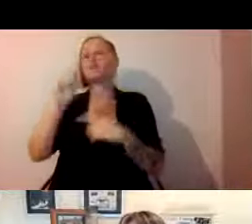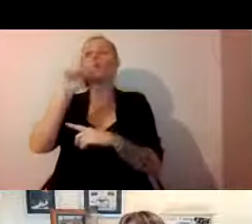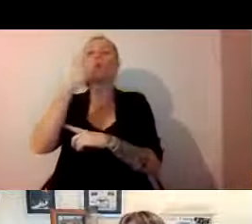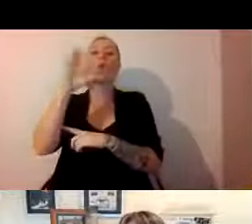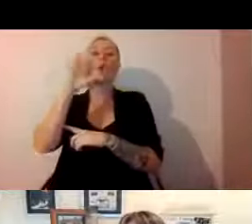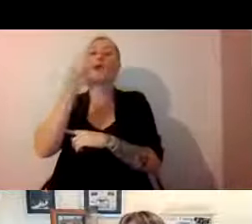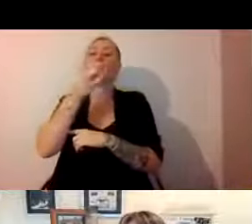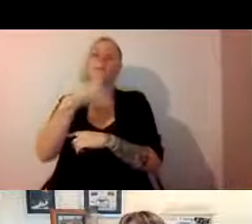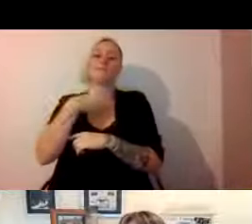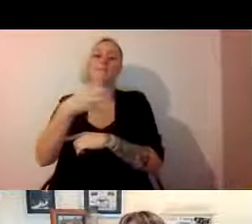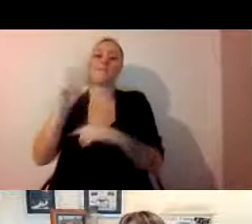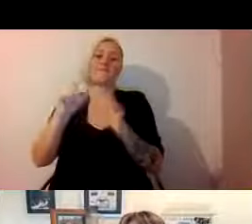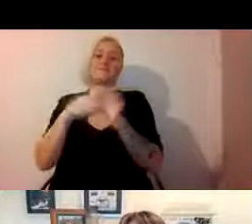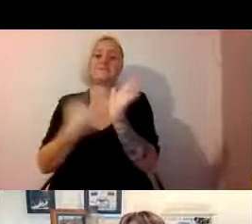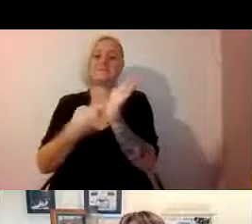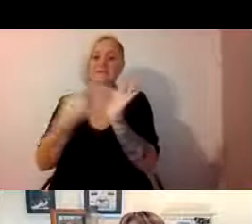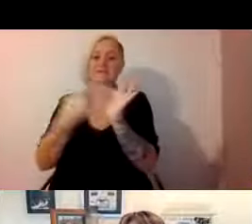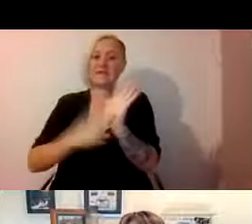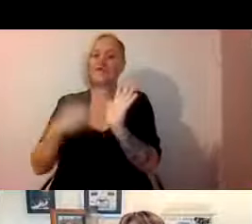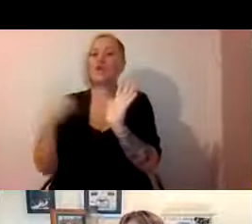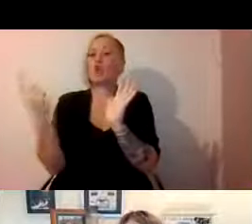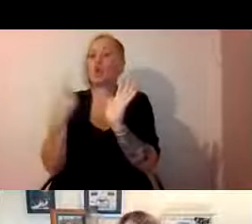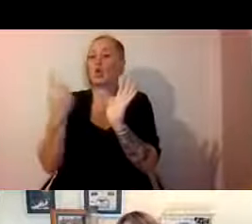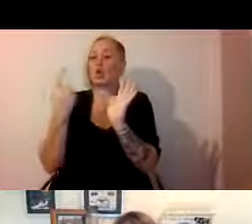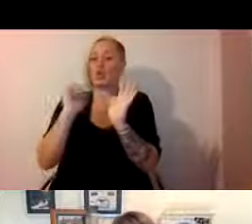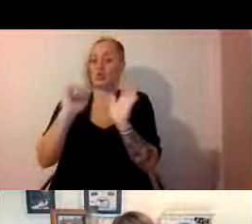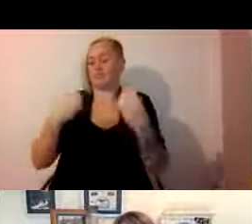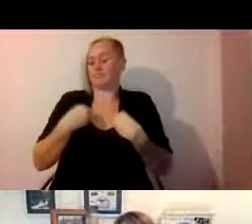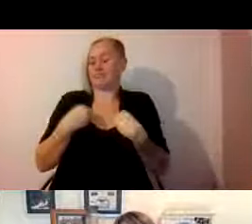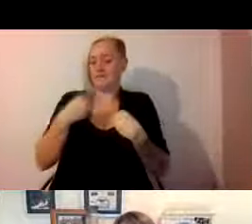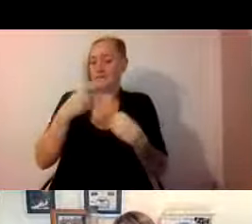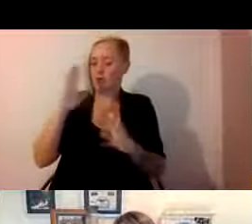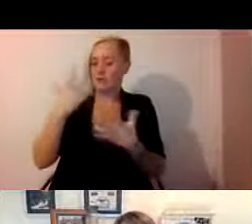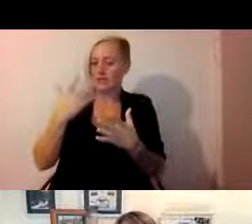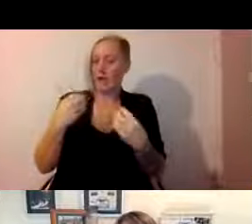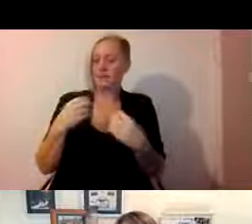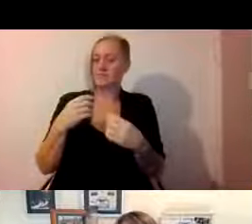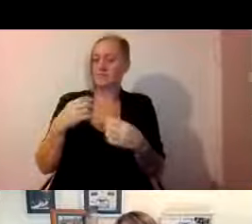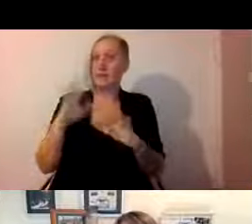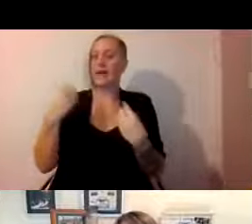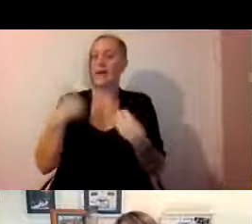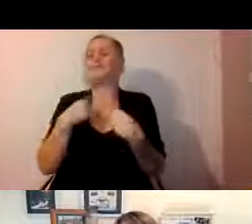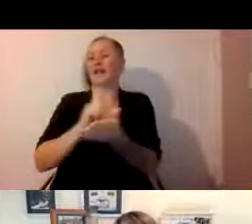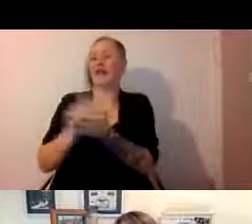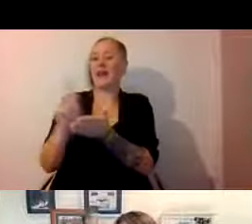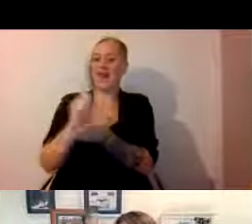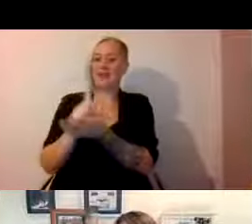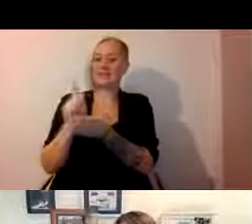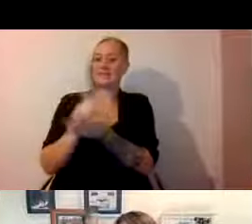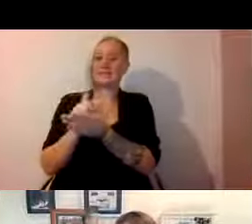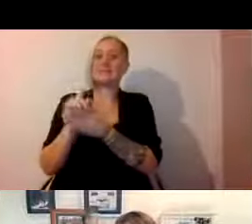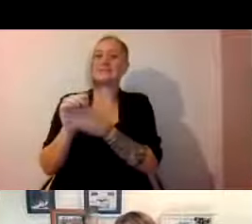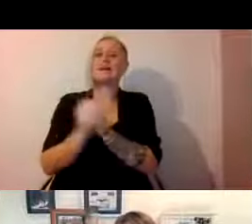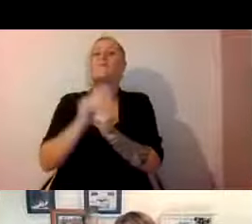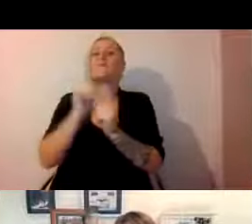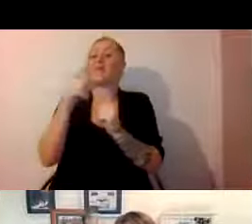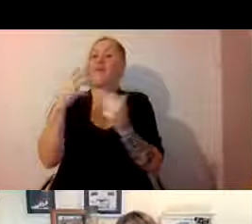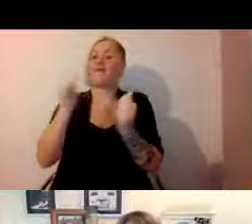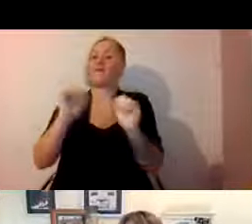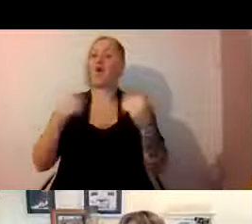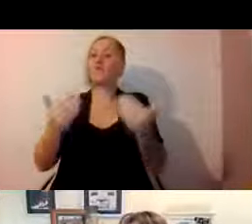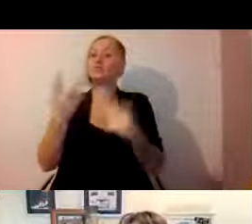Darren, who runs the AUSLAN Company, a little bit later. But they've really generously offered 20 of their level 1